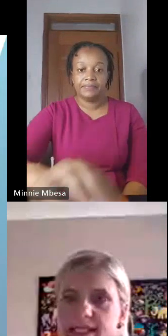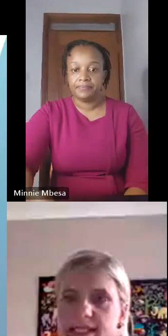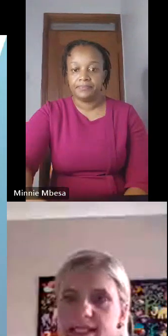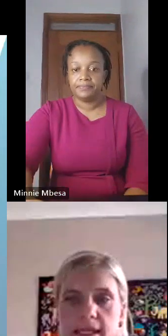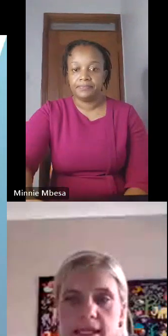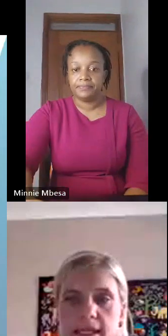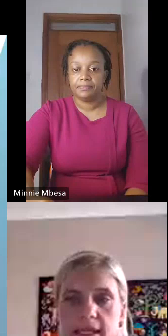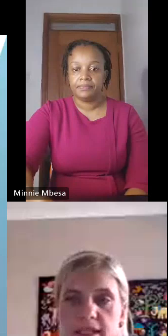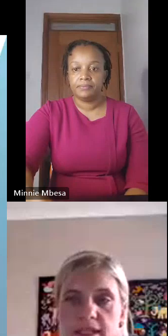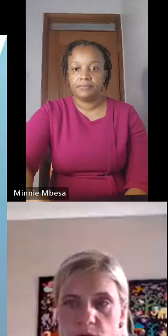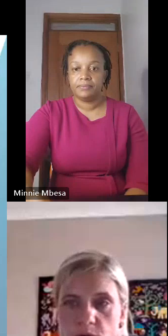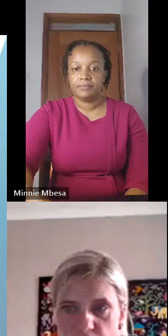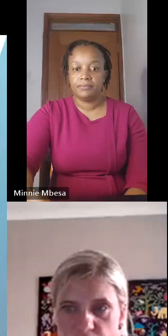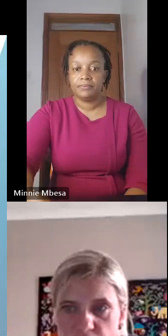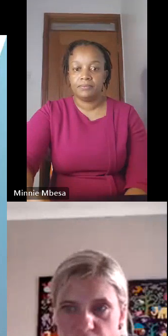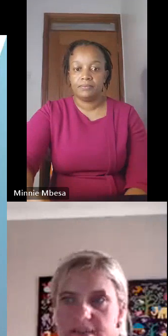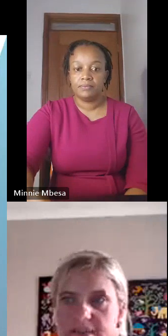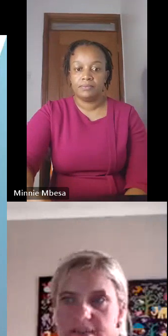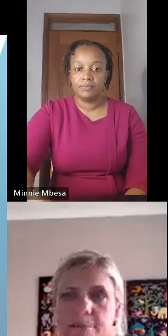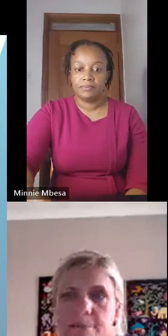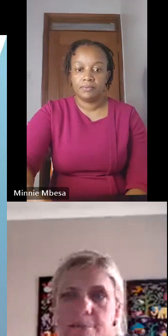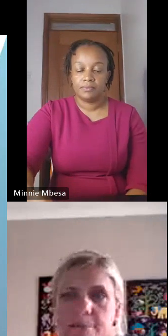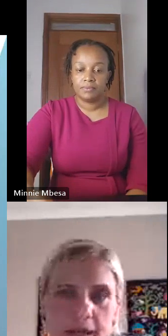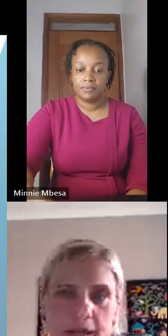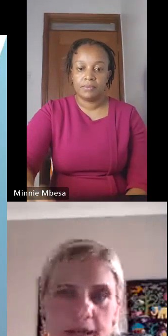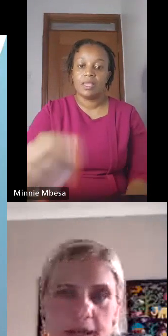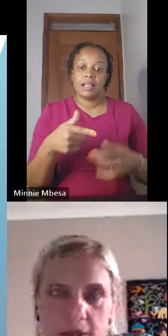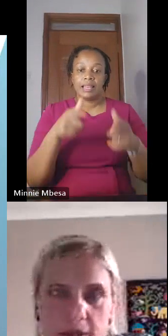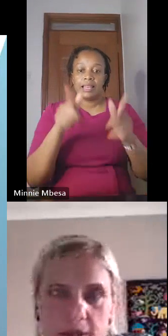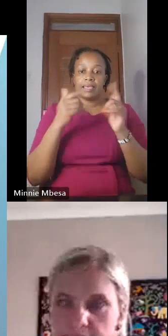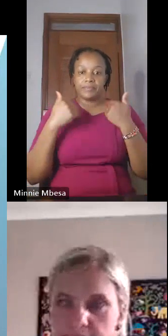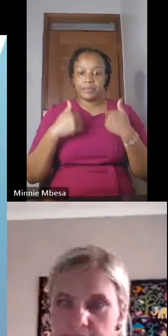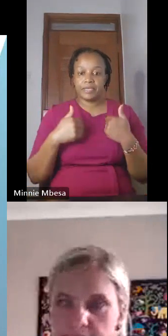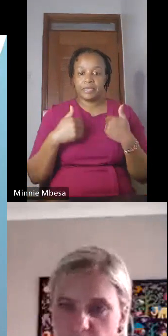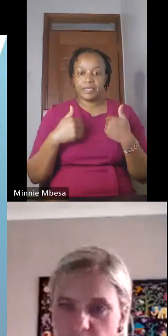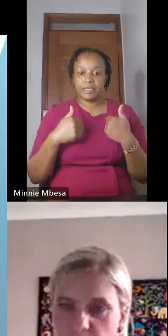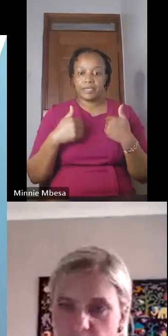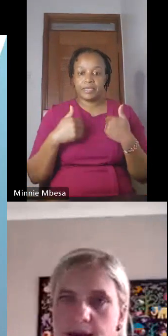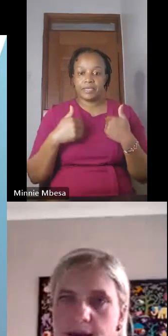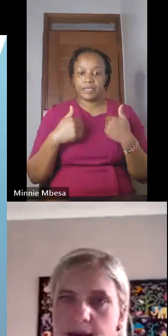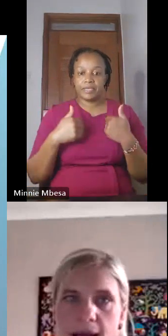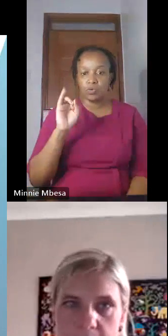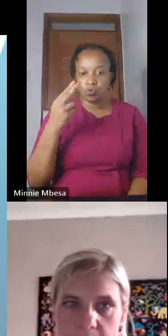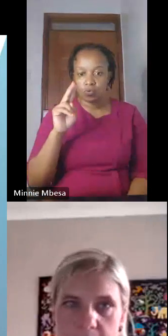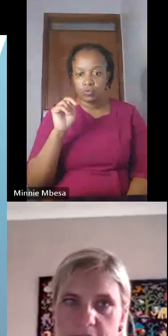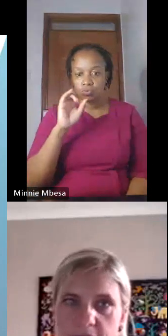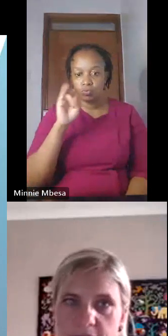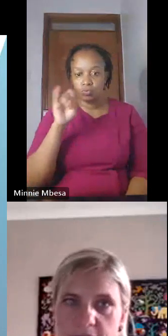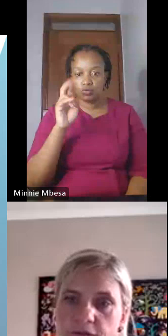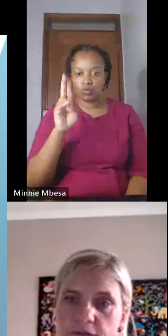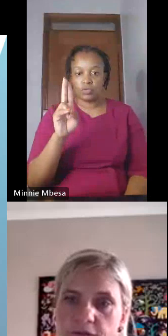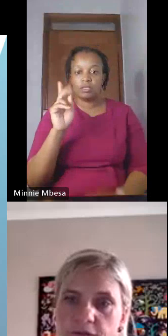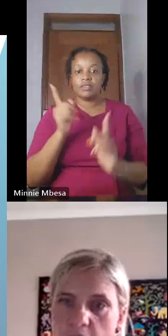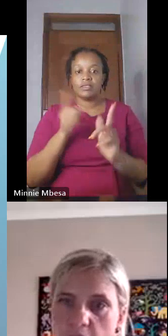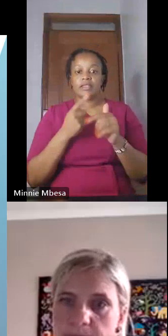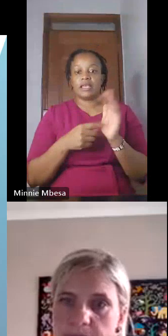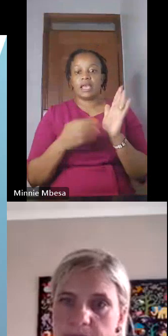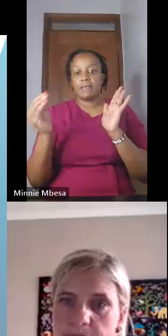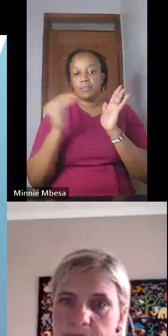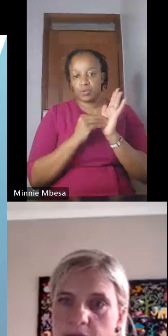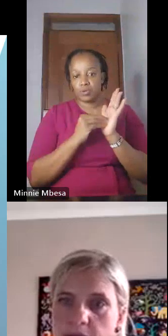Okay, let me take Kehindu's question, and then I will put in the chat my email address and so